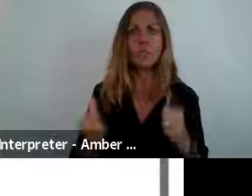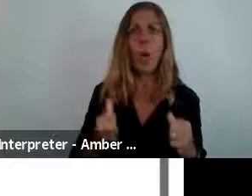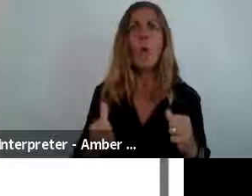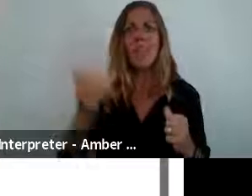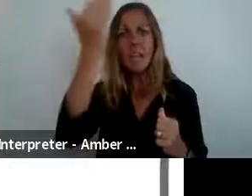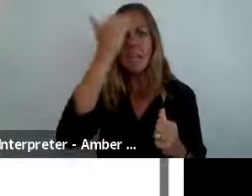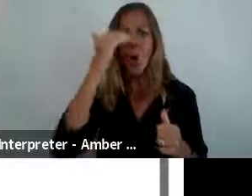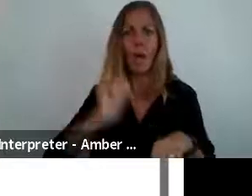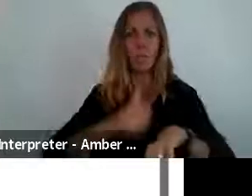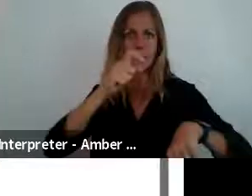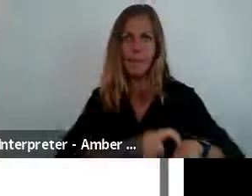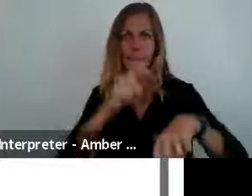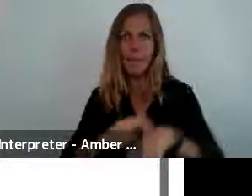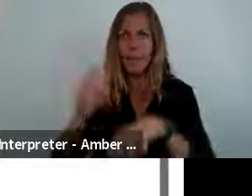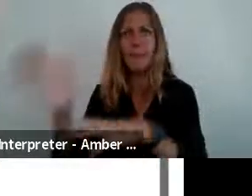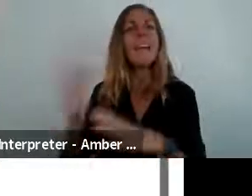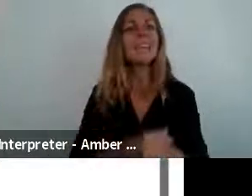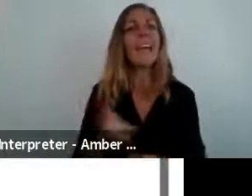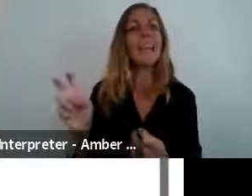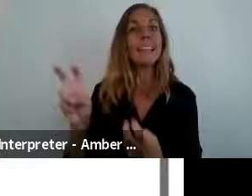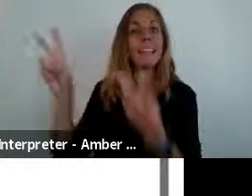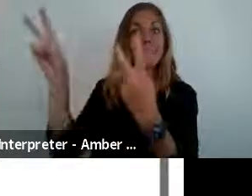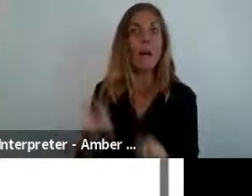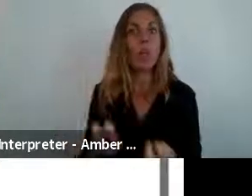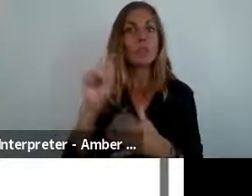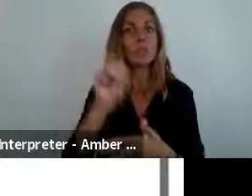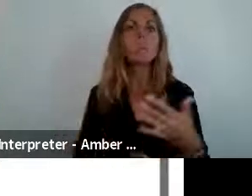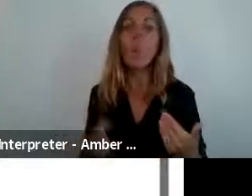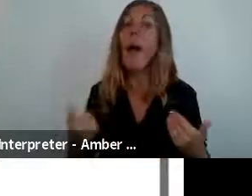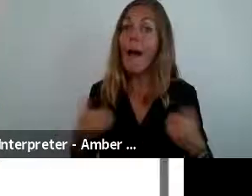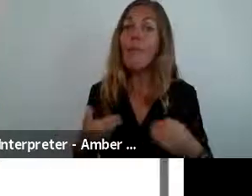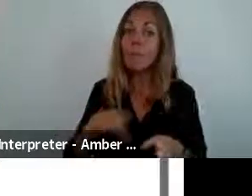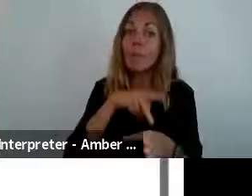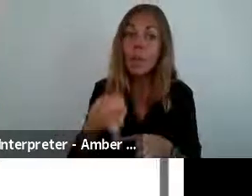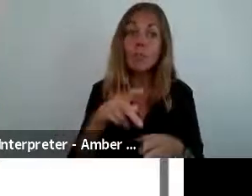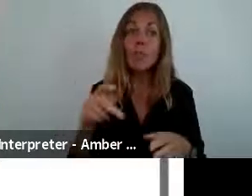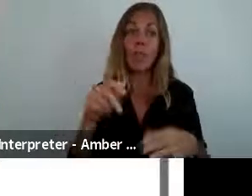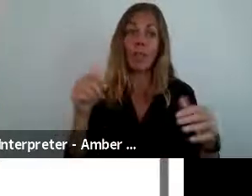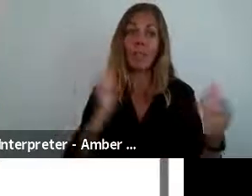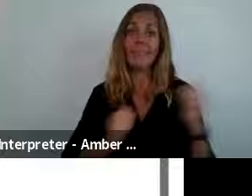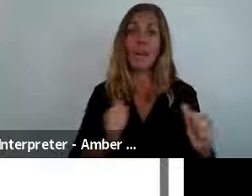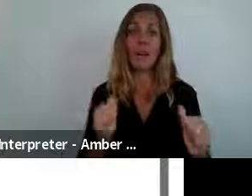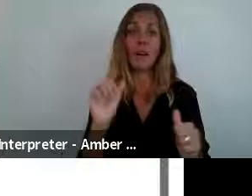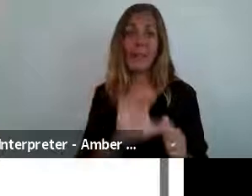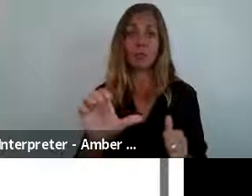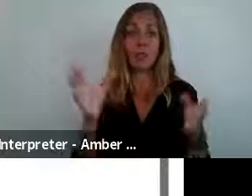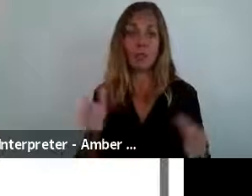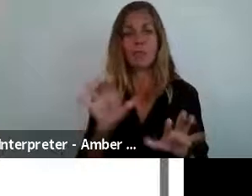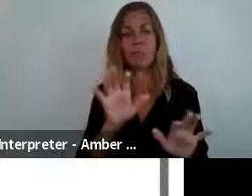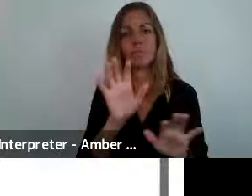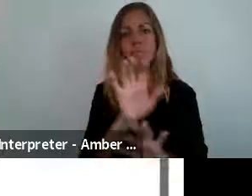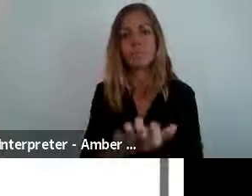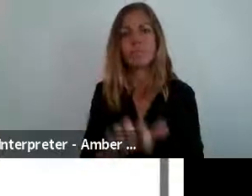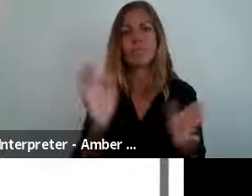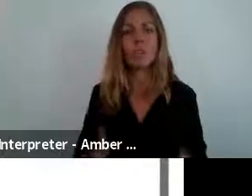the script. So there are professional theater captioners that are available. There is the option of doing